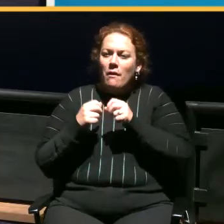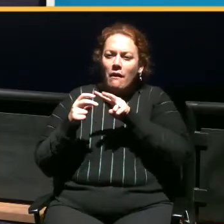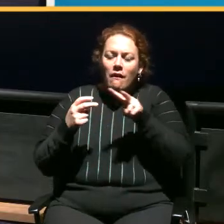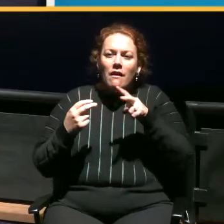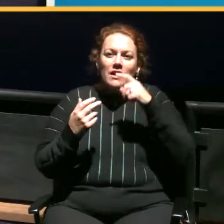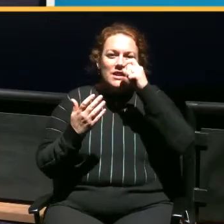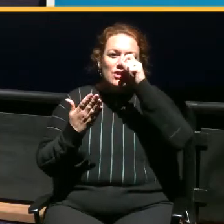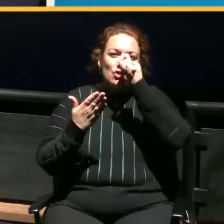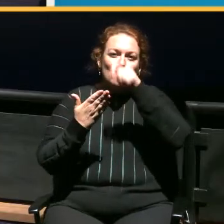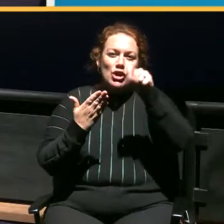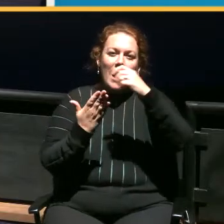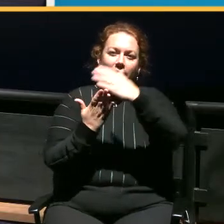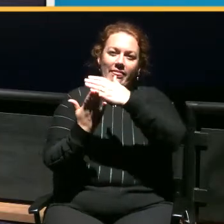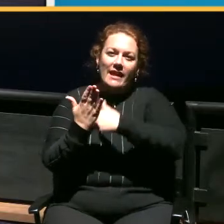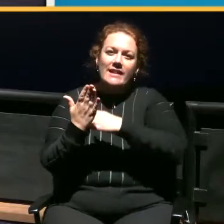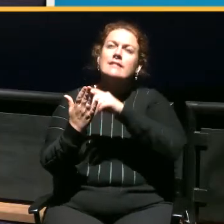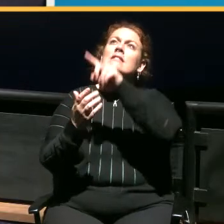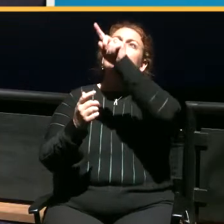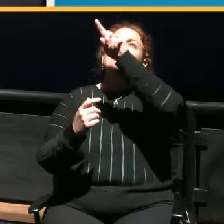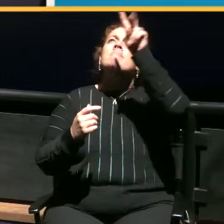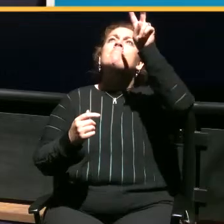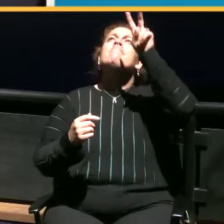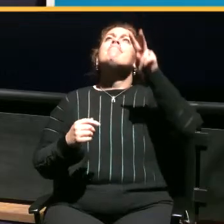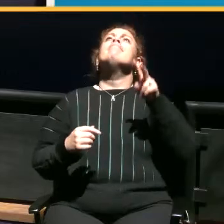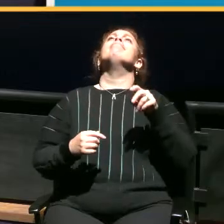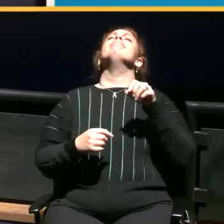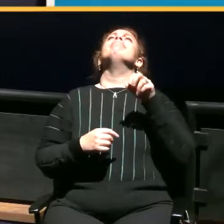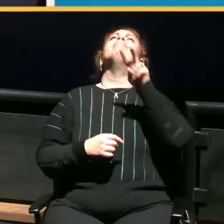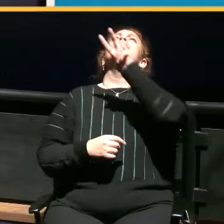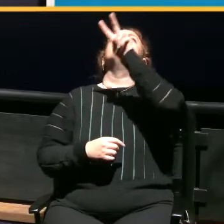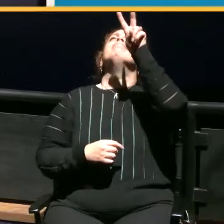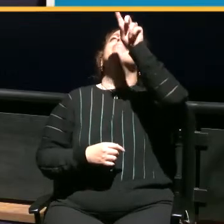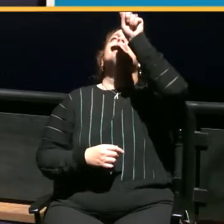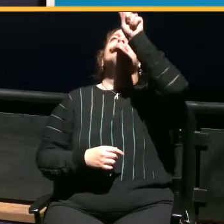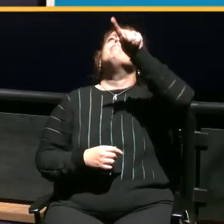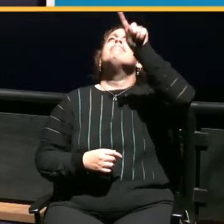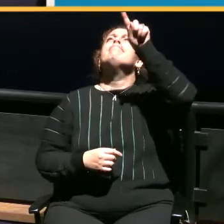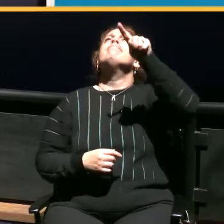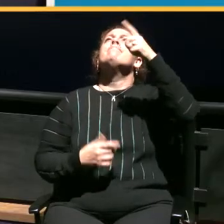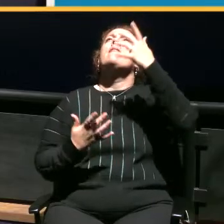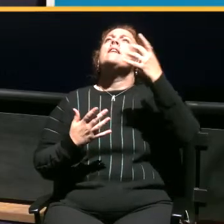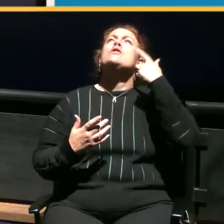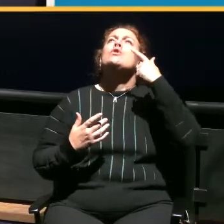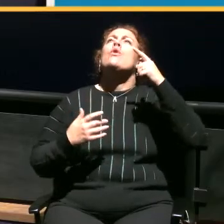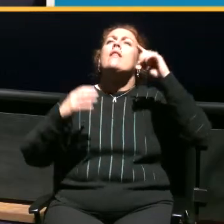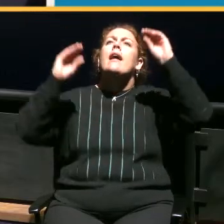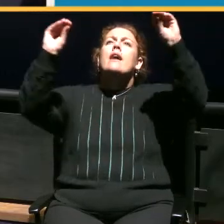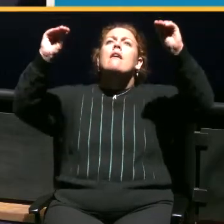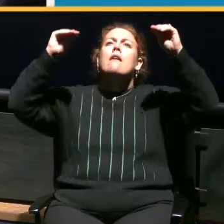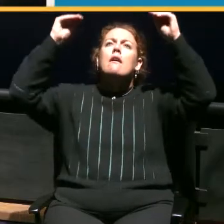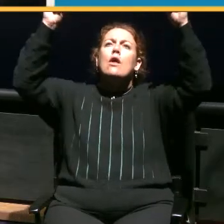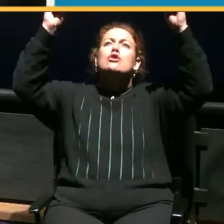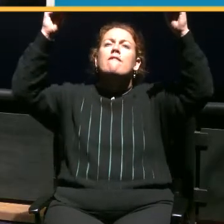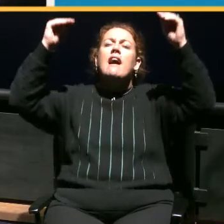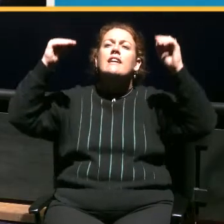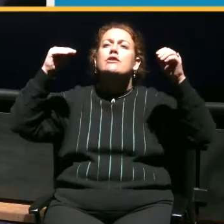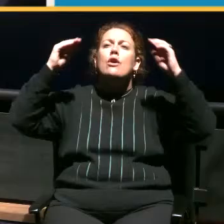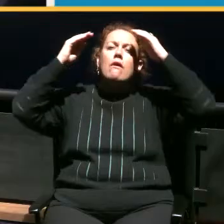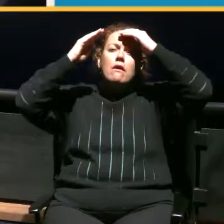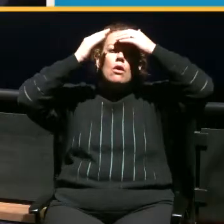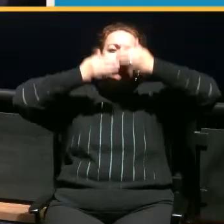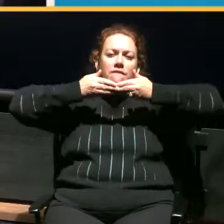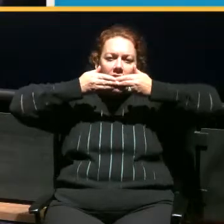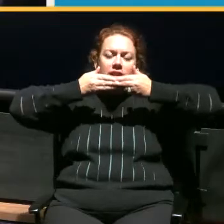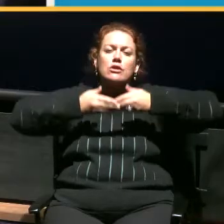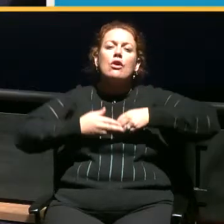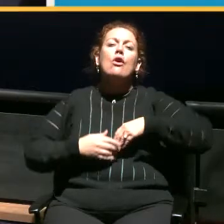checklist above our heads and looking at that. It was the stuff you would do of, you know, raise your visor, or close your visor, pull